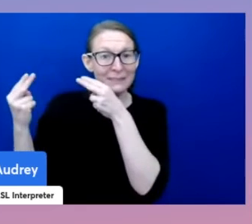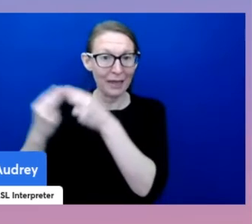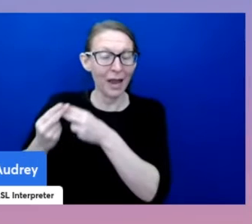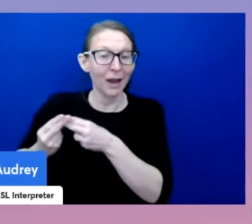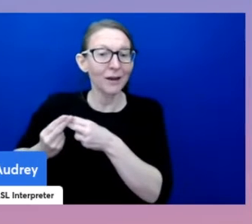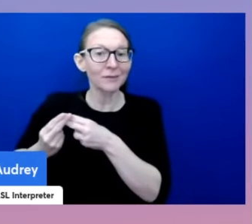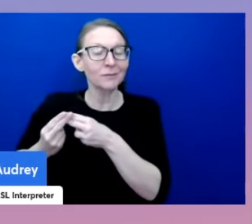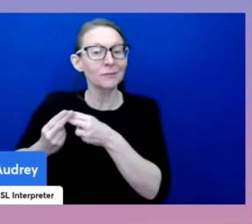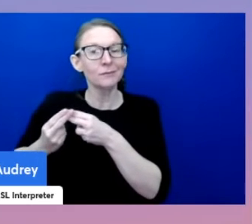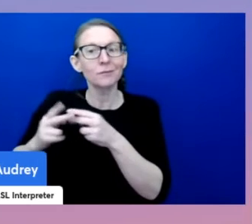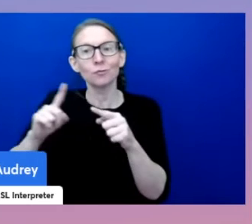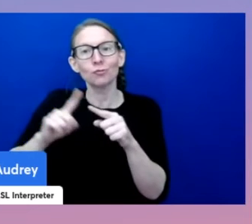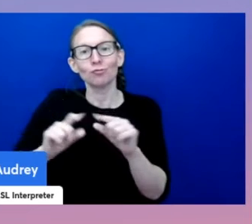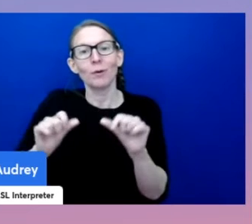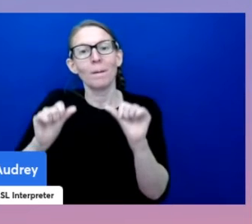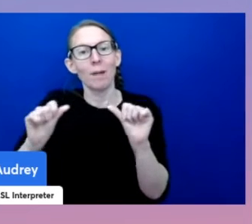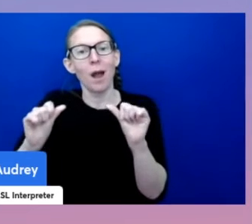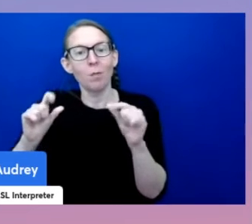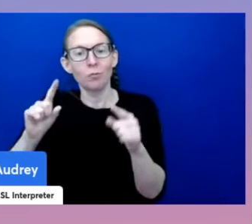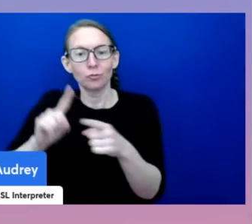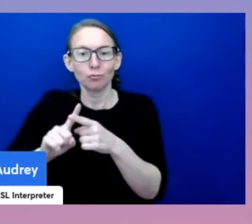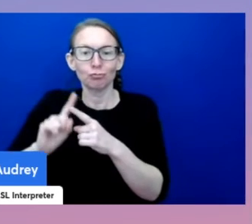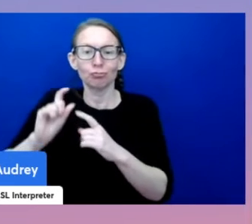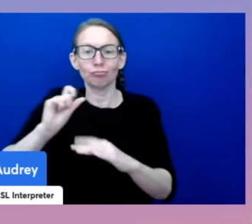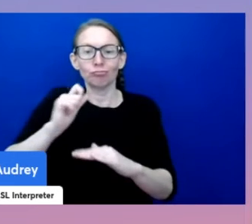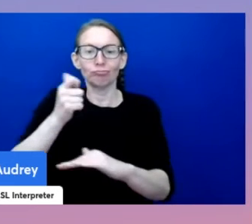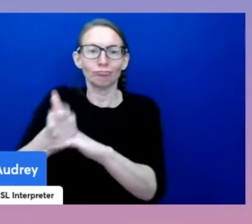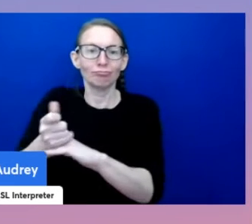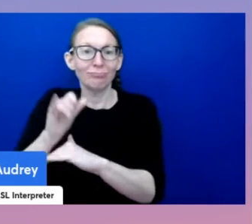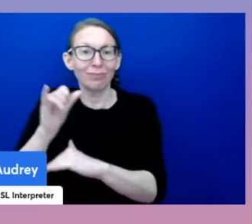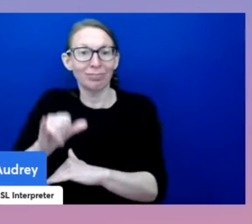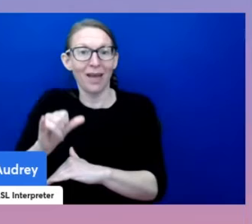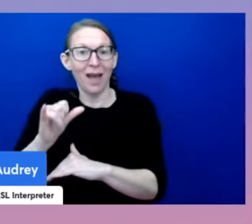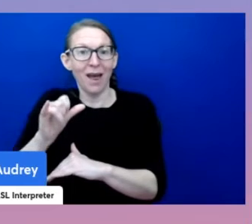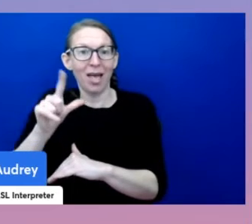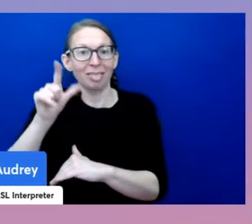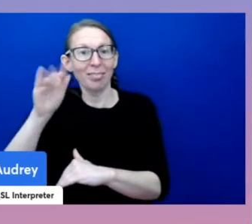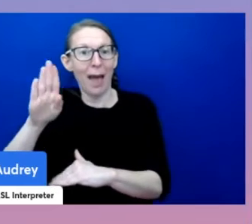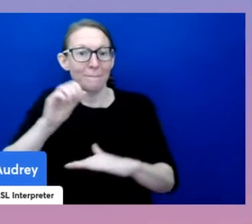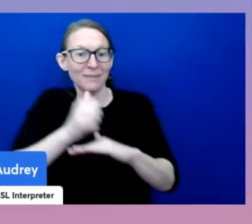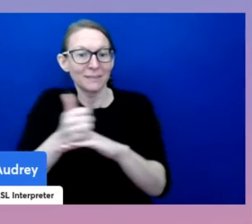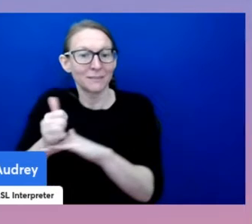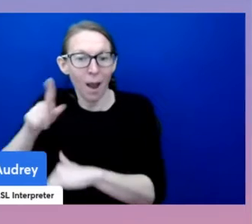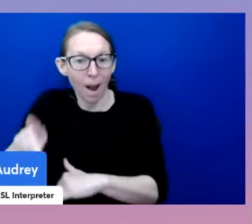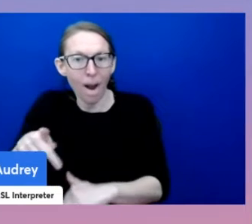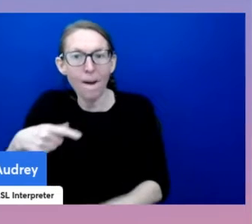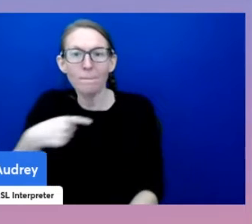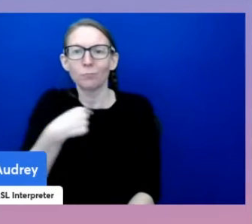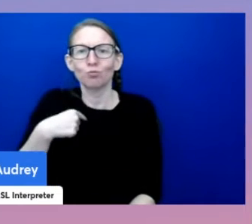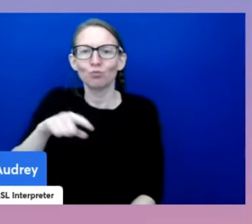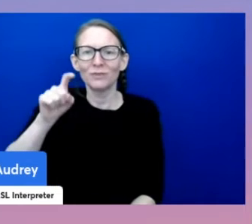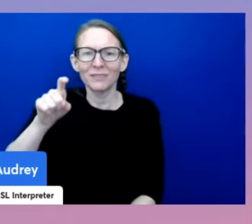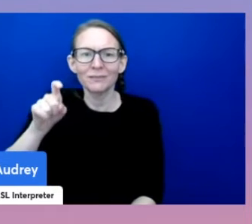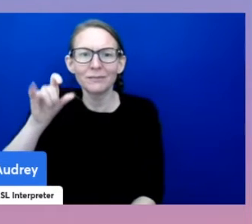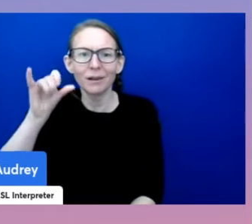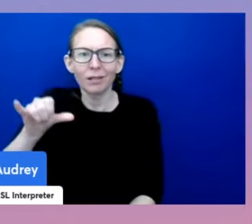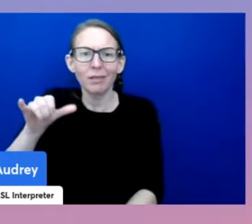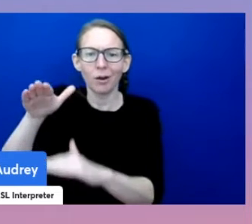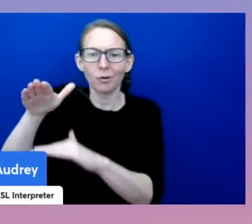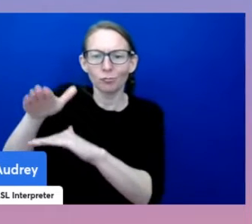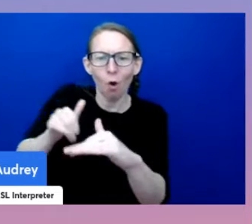the lab setup and how to enable the scope. We need the scope and role to access